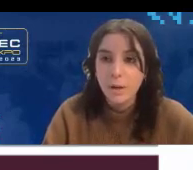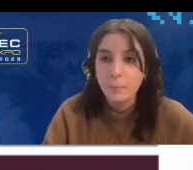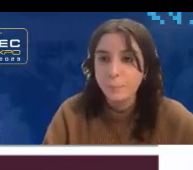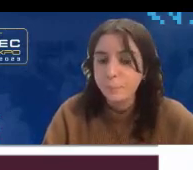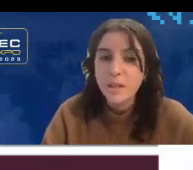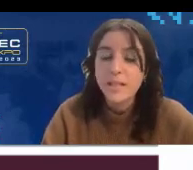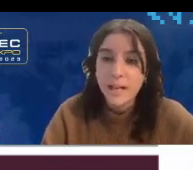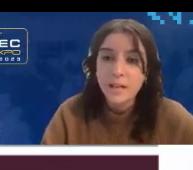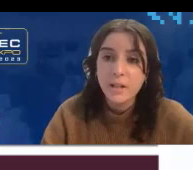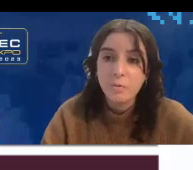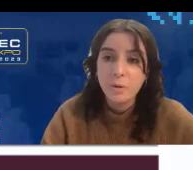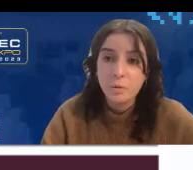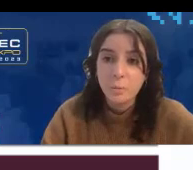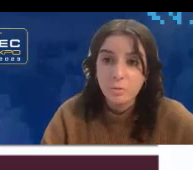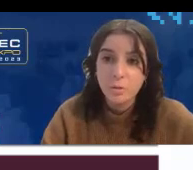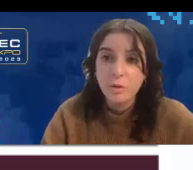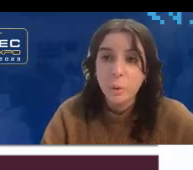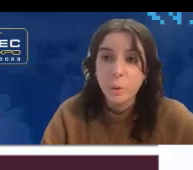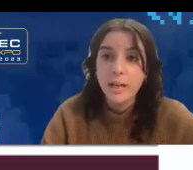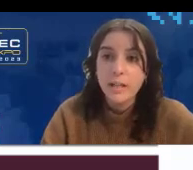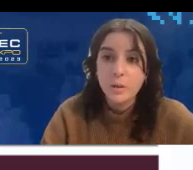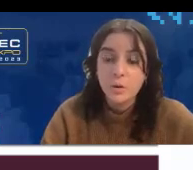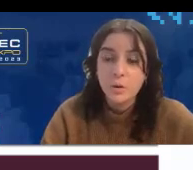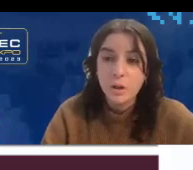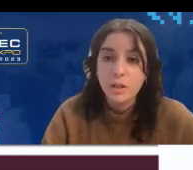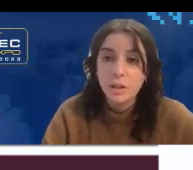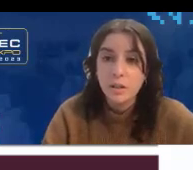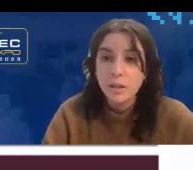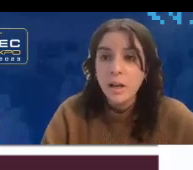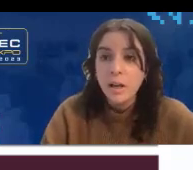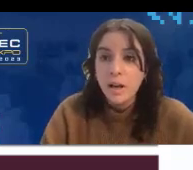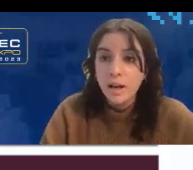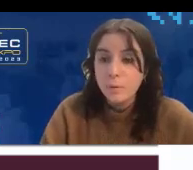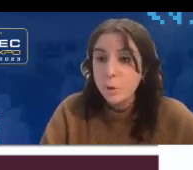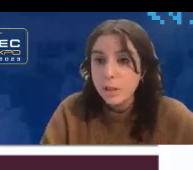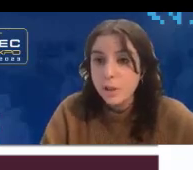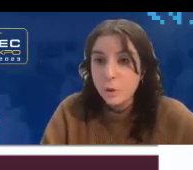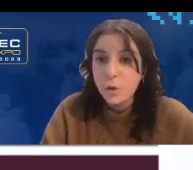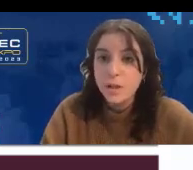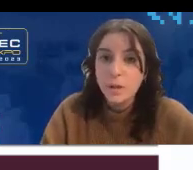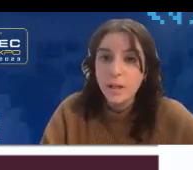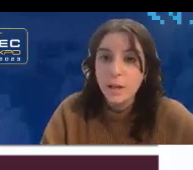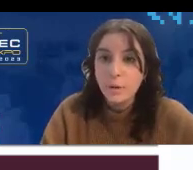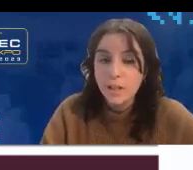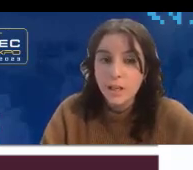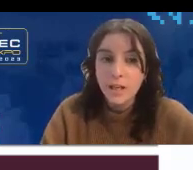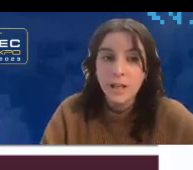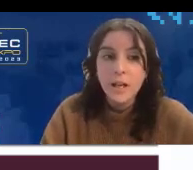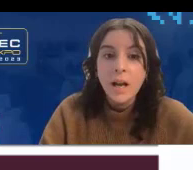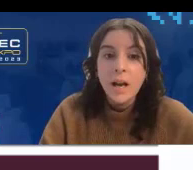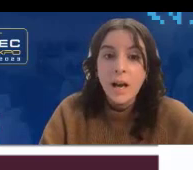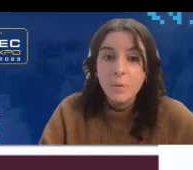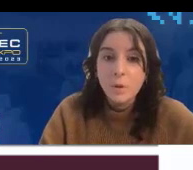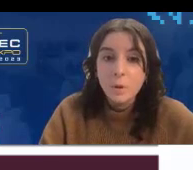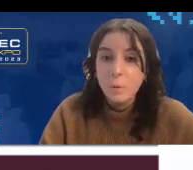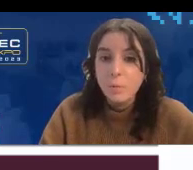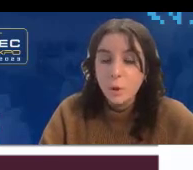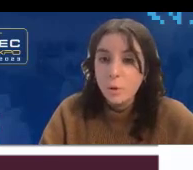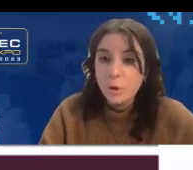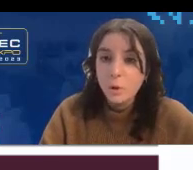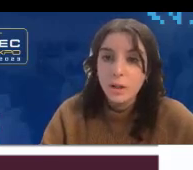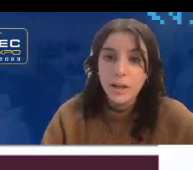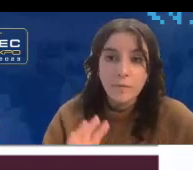to the standard that was really required to do justice to these students when they were studying.